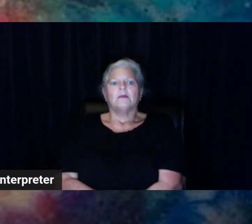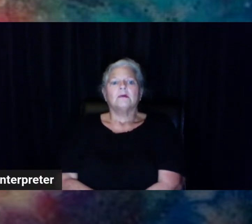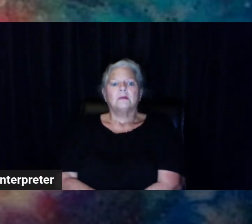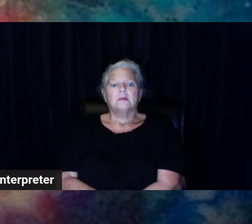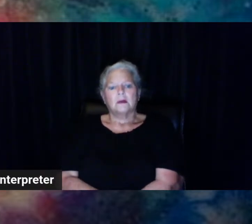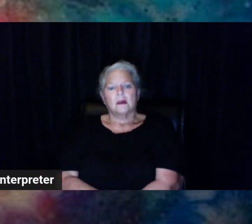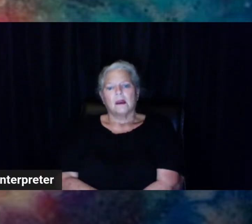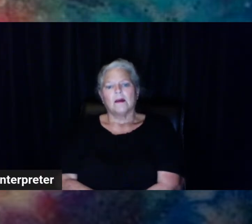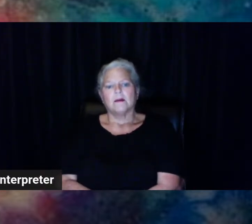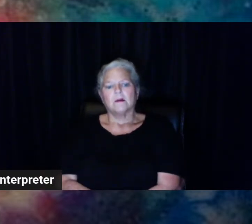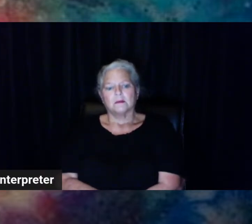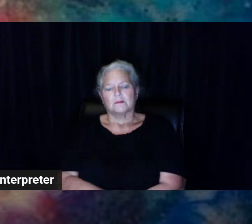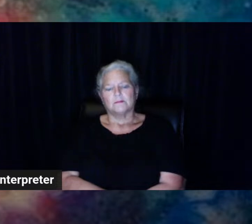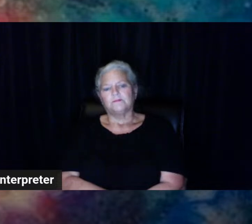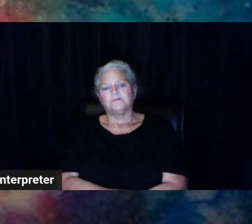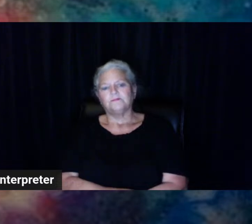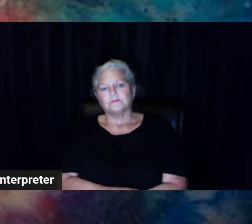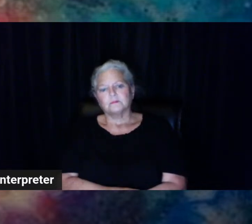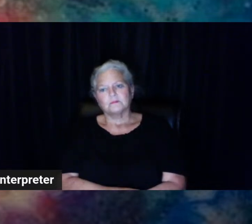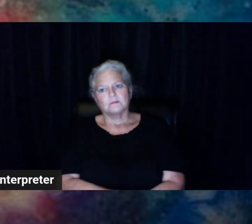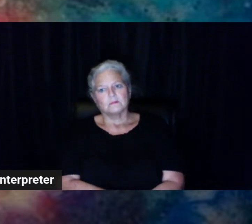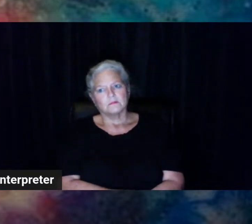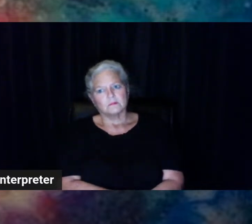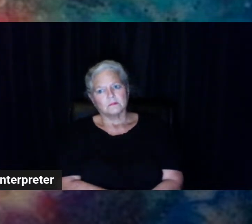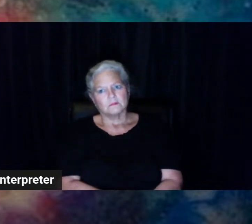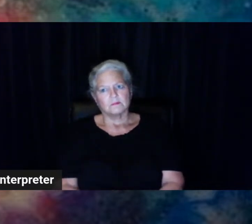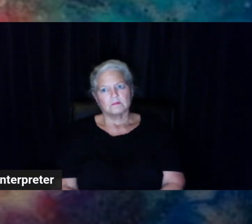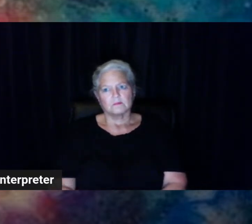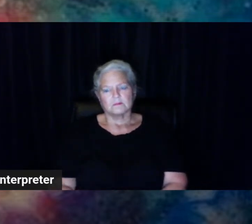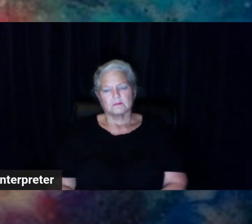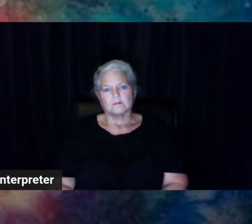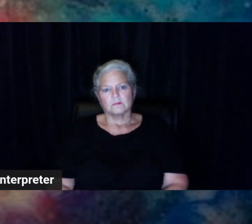I don't know how to answer that.